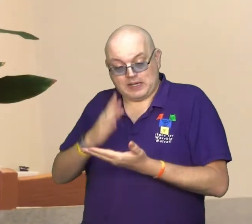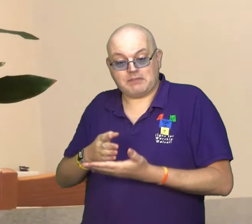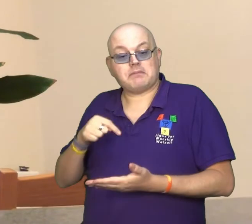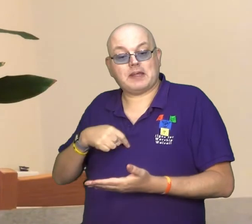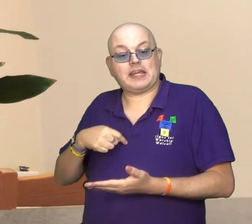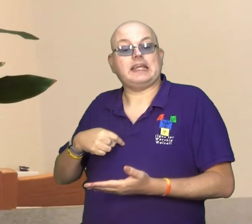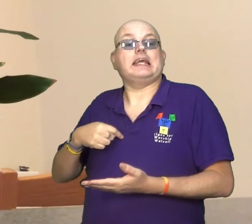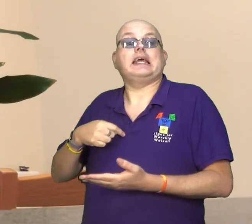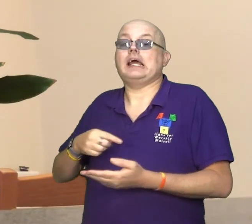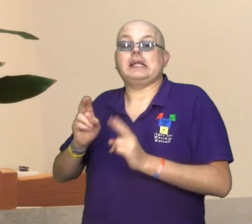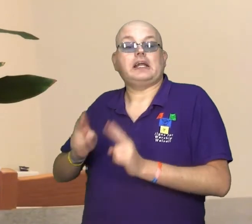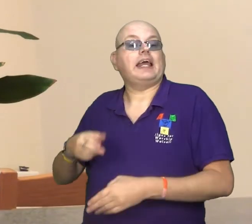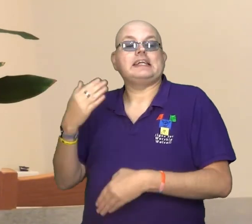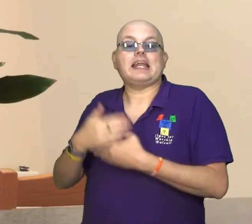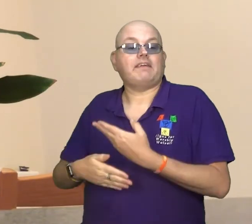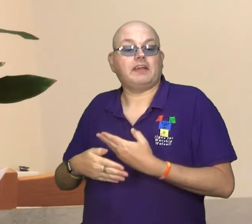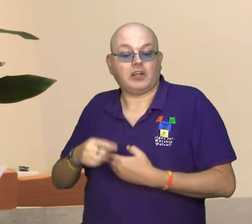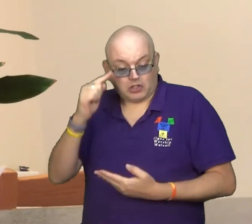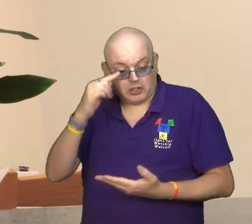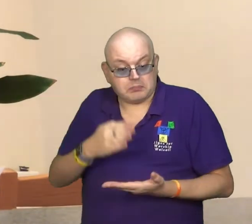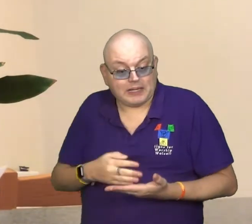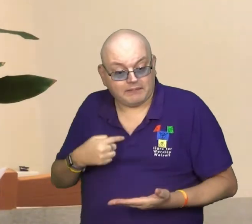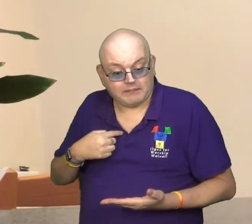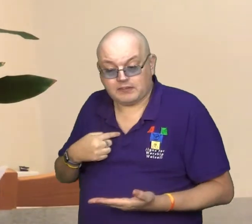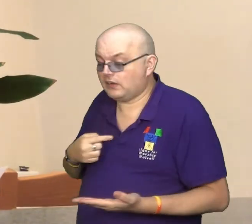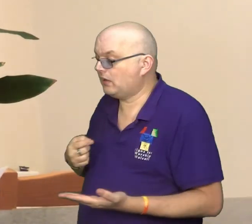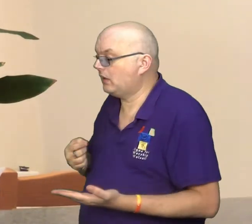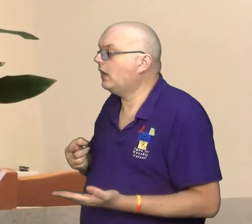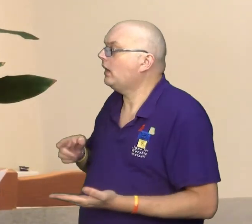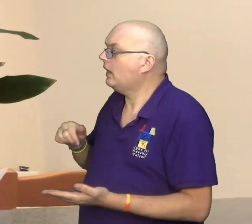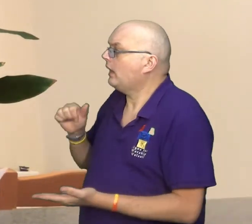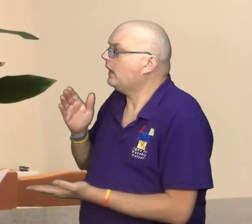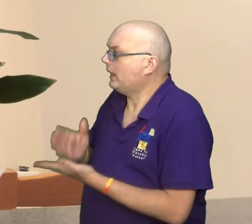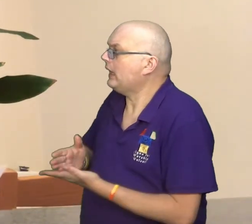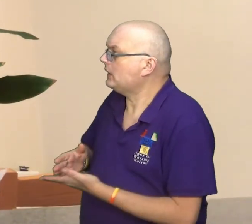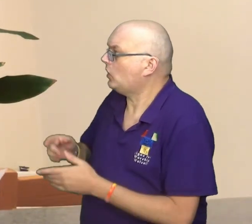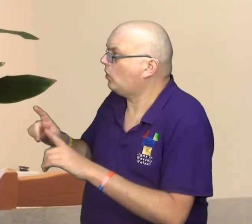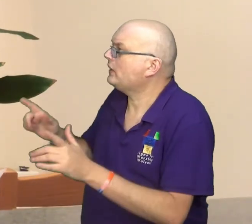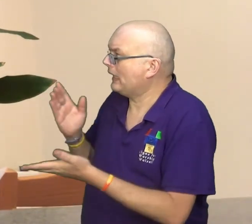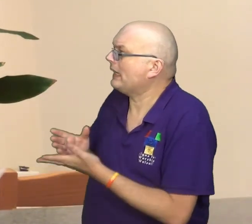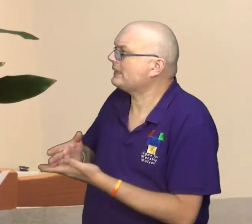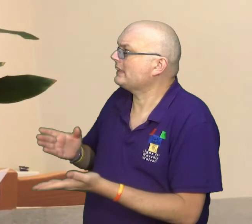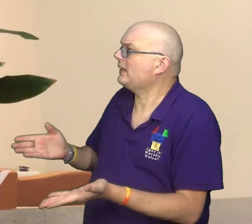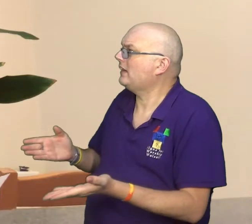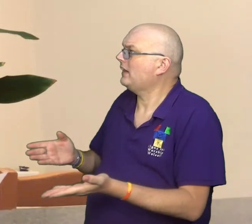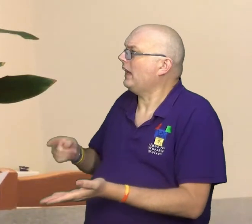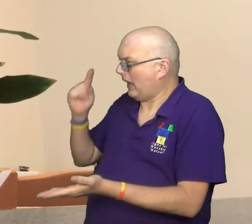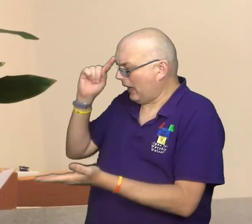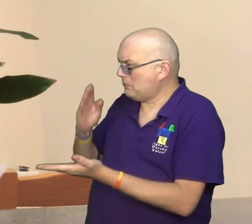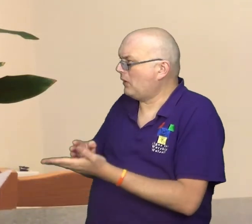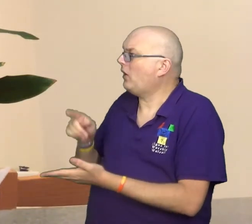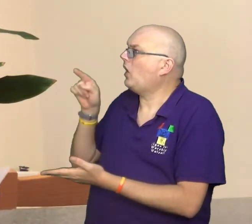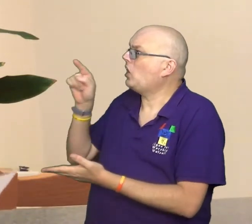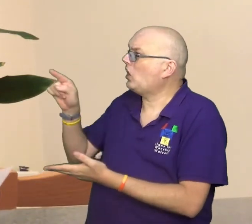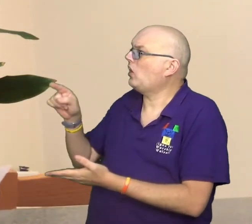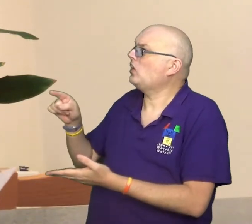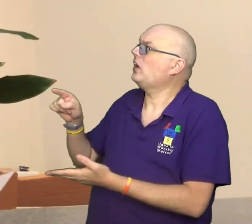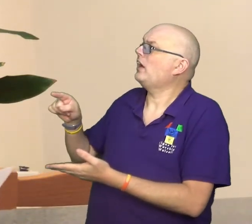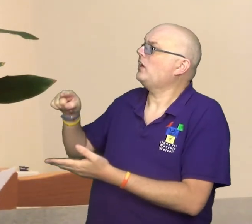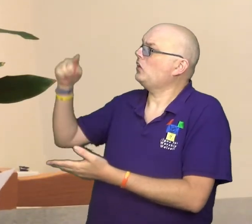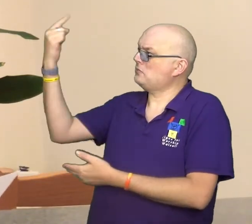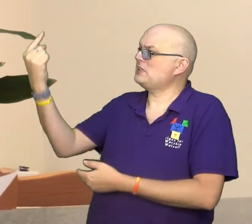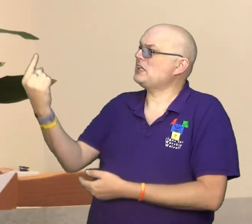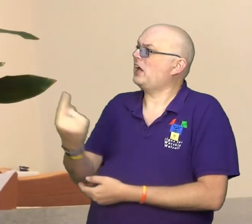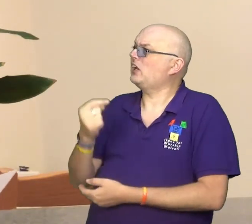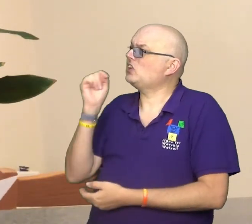in me will never die. Do you believe this?" "Yes, Lord," she replied. "I believe that you are